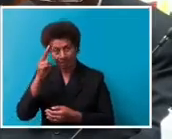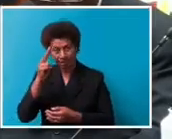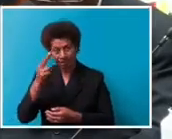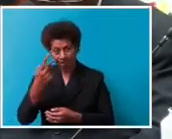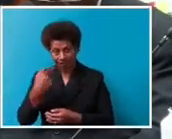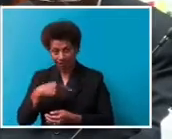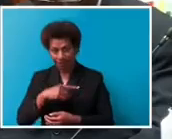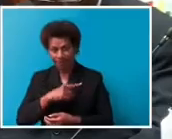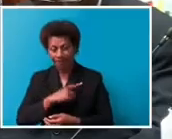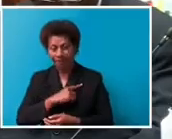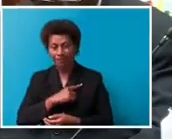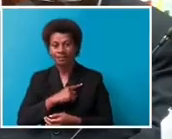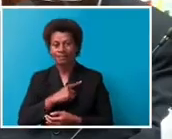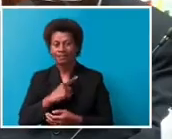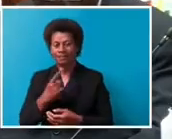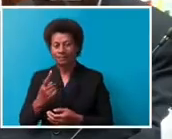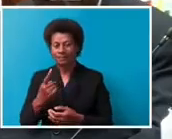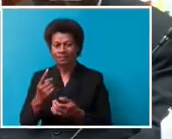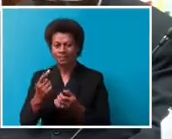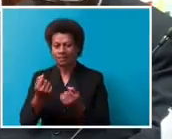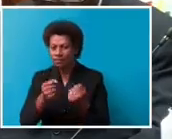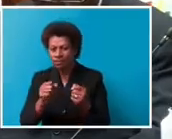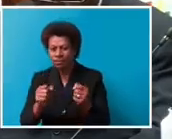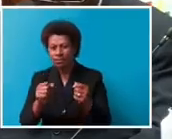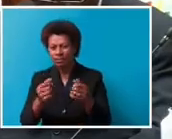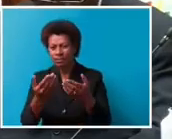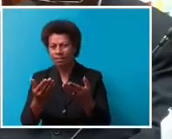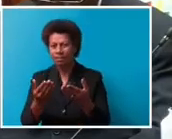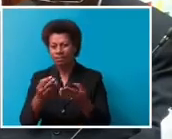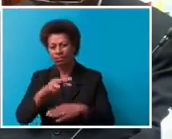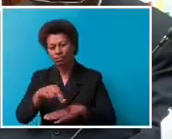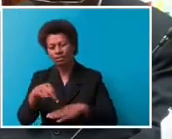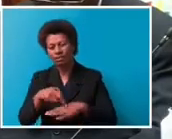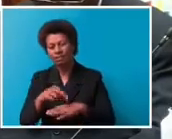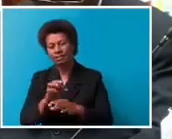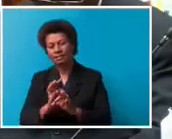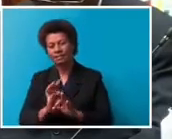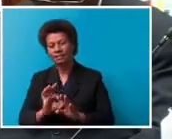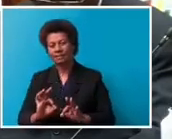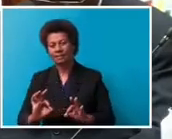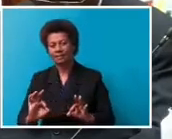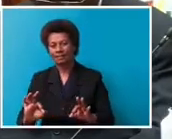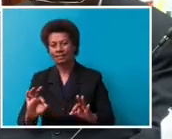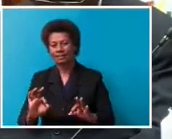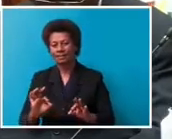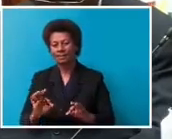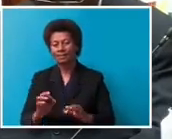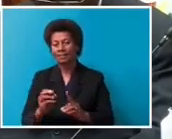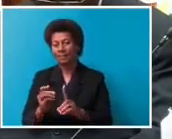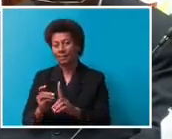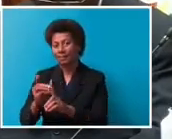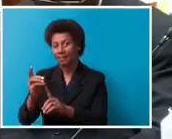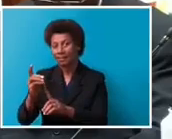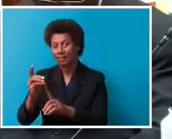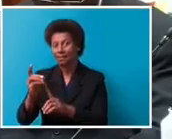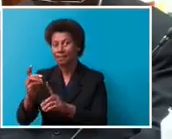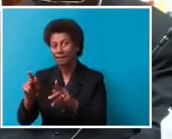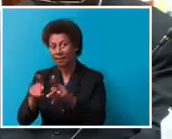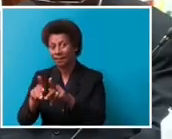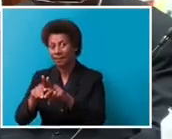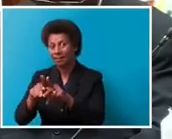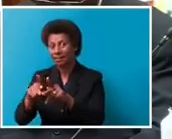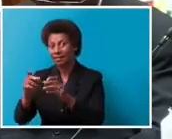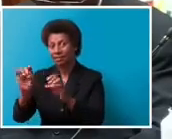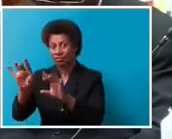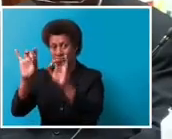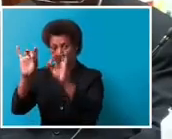great potential. We are strategically located in a peaceful region, close to our developed partners, Australia and New Zealand. We are